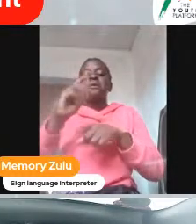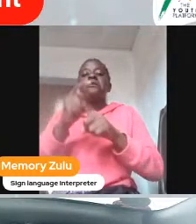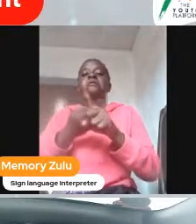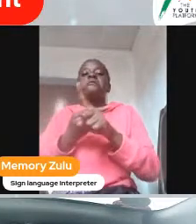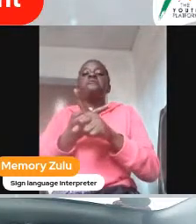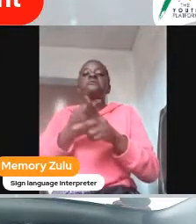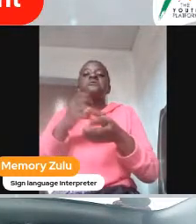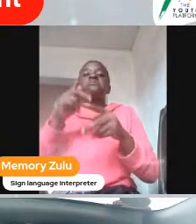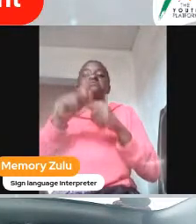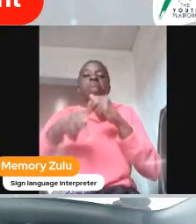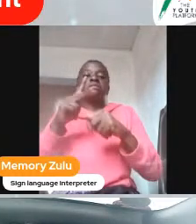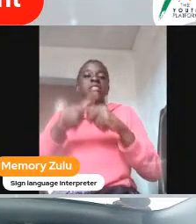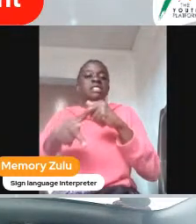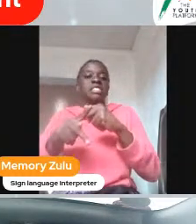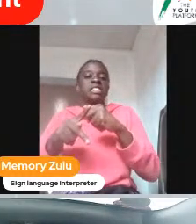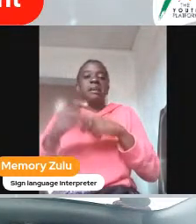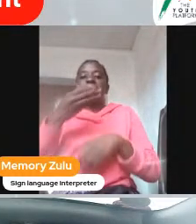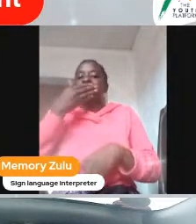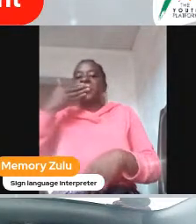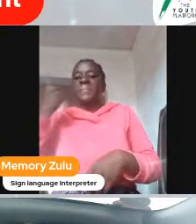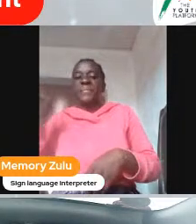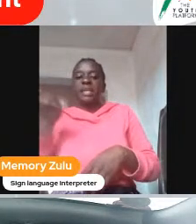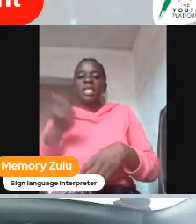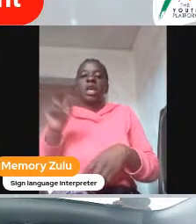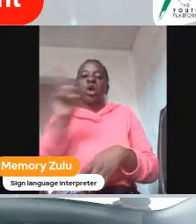the STIs. Then if